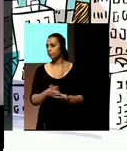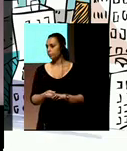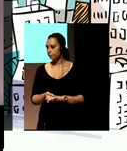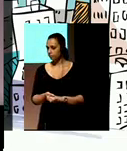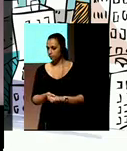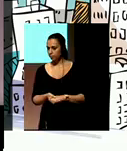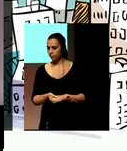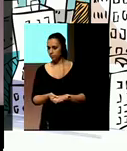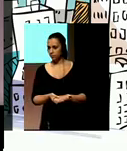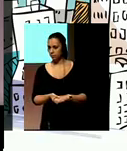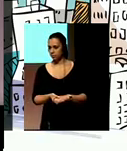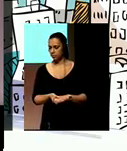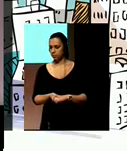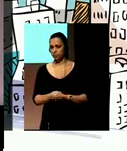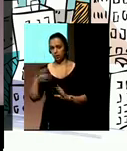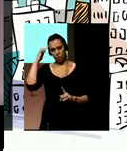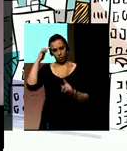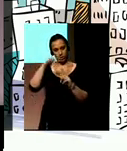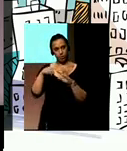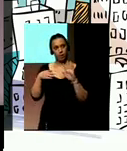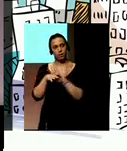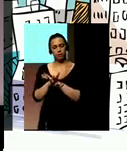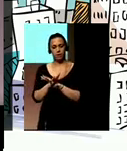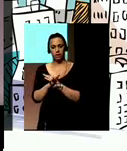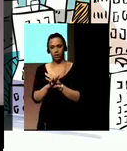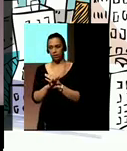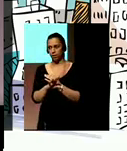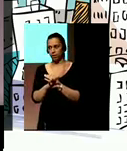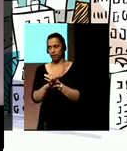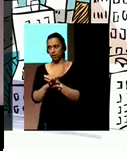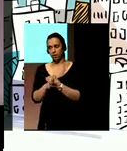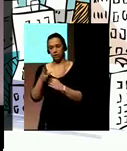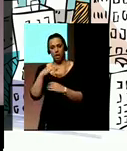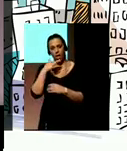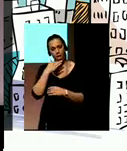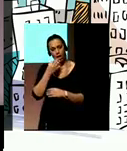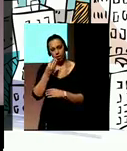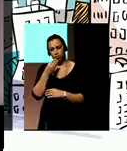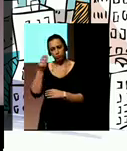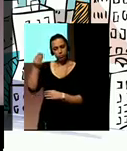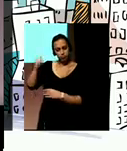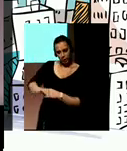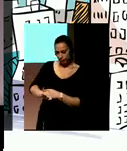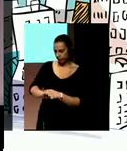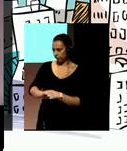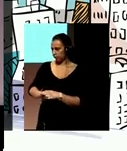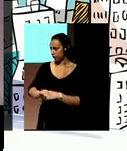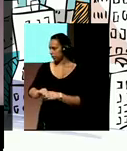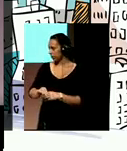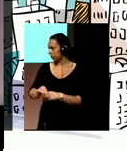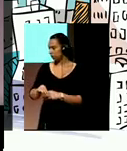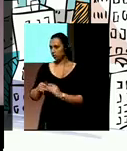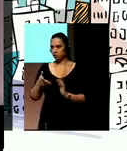above everything else. I don't think it destroys the monument. The monument has its own status. The monument is what it